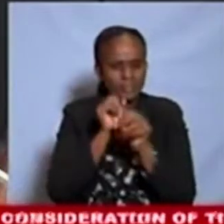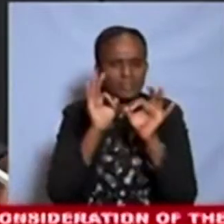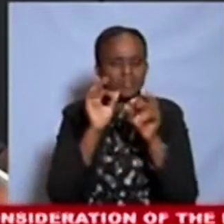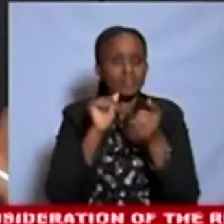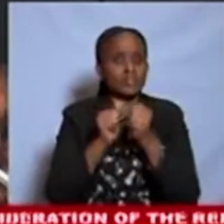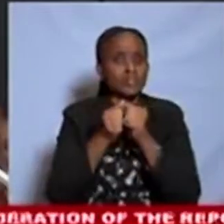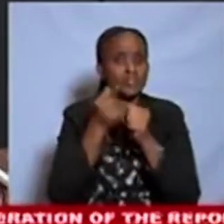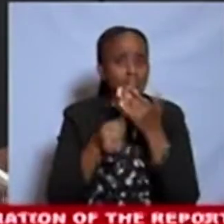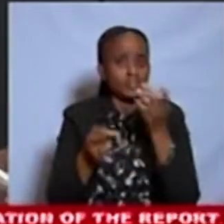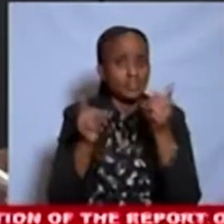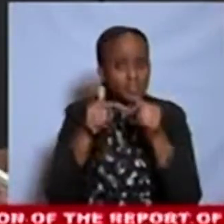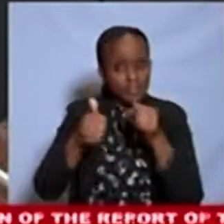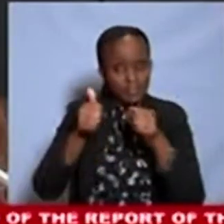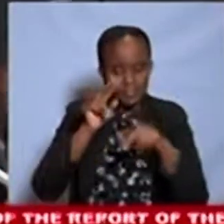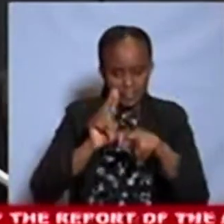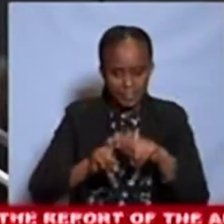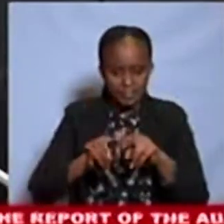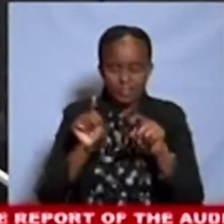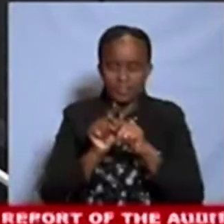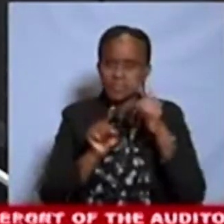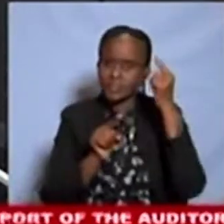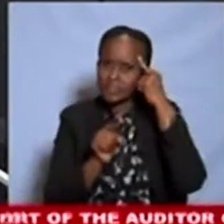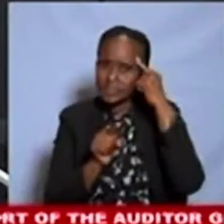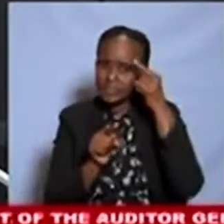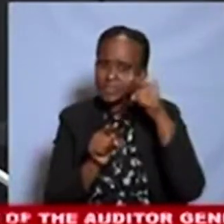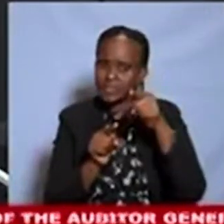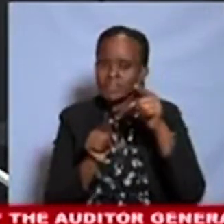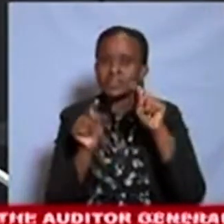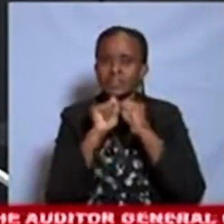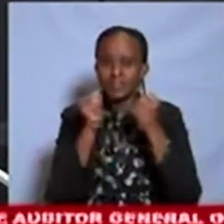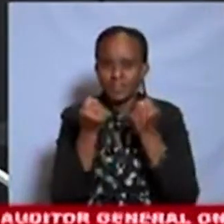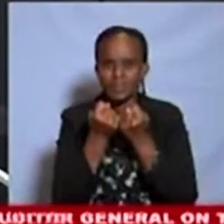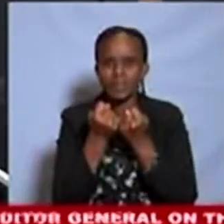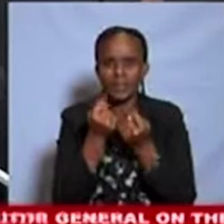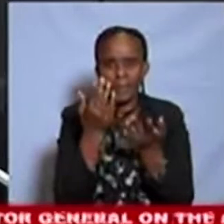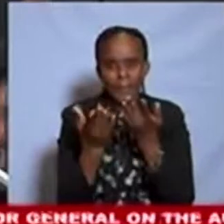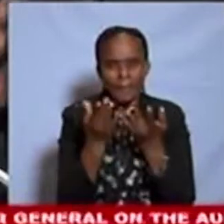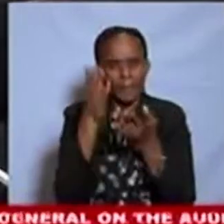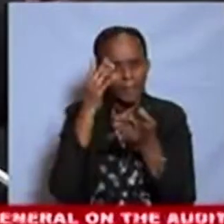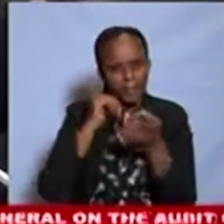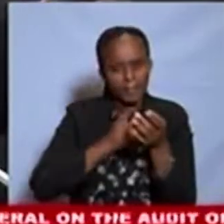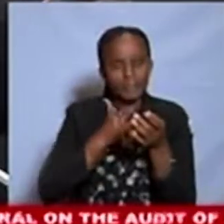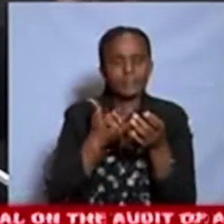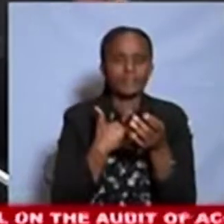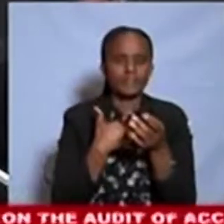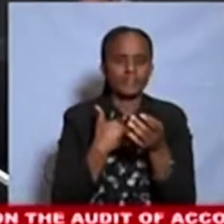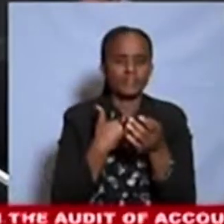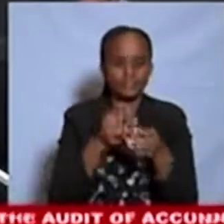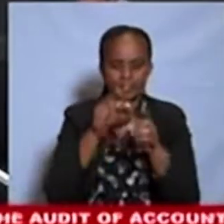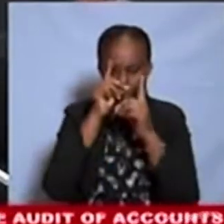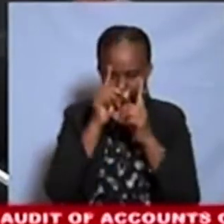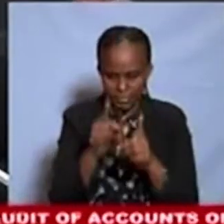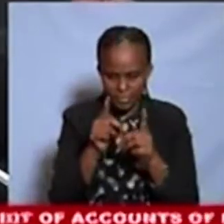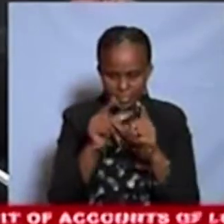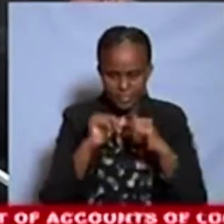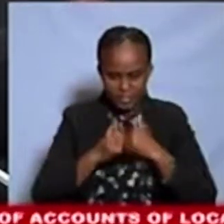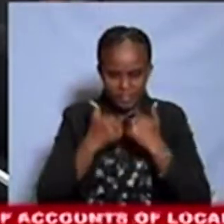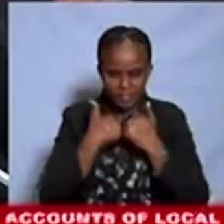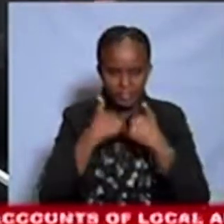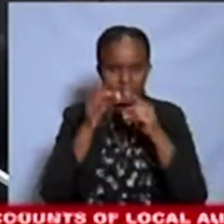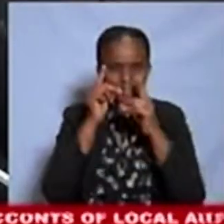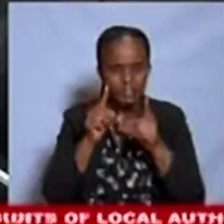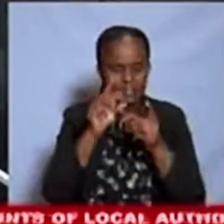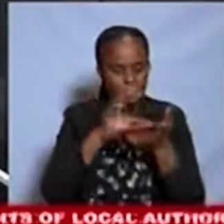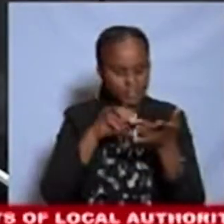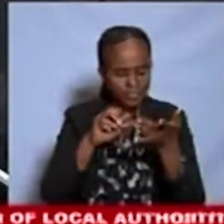problem? Then that's when you sit down and think of the task force. That's why maybe you'll find that we had decided to use the